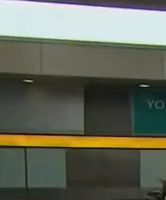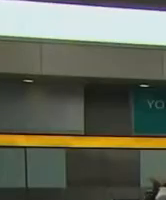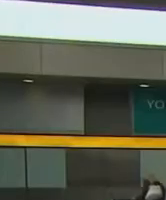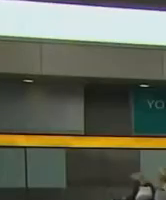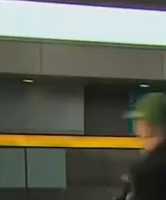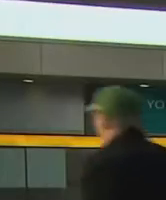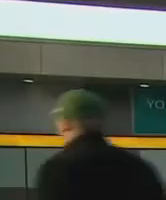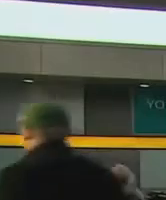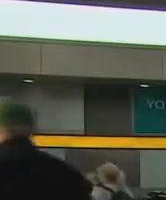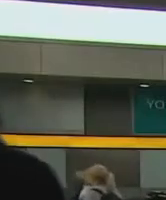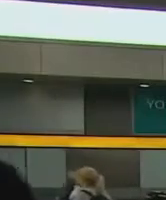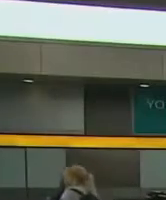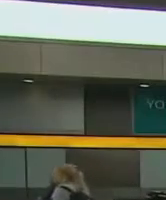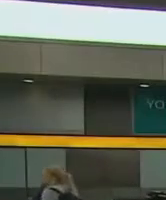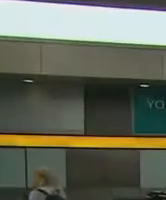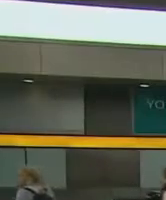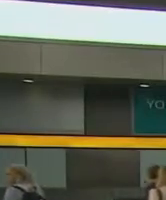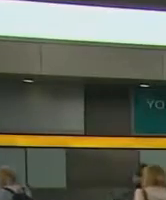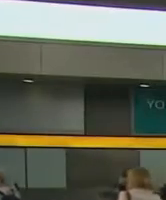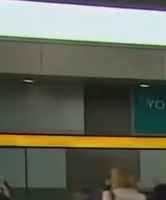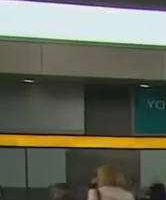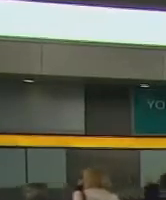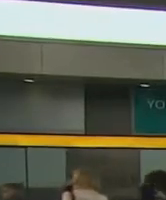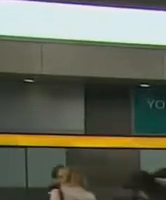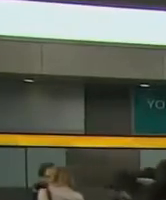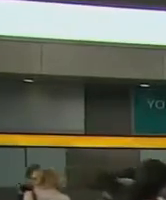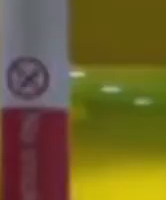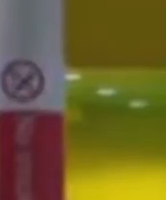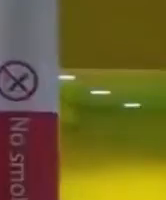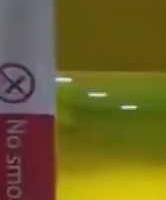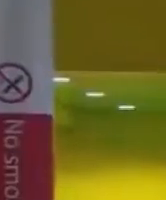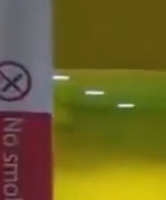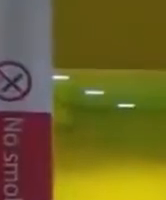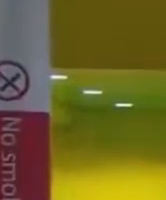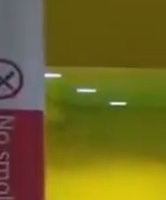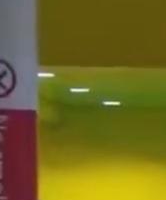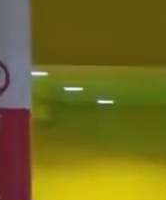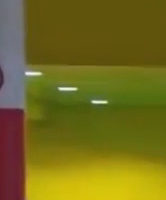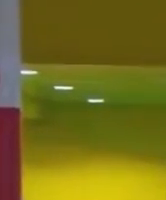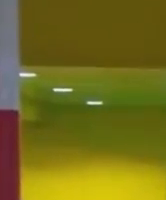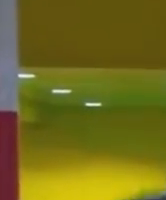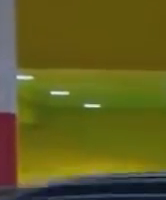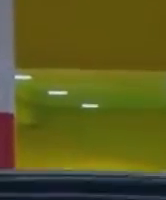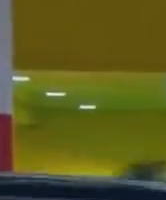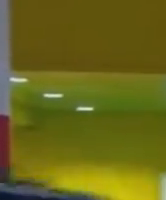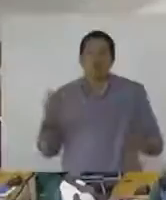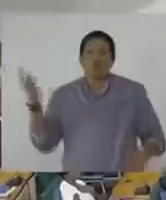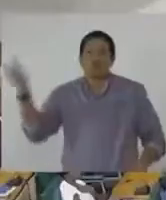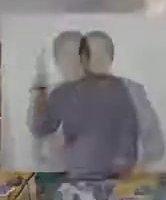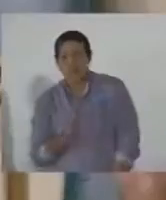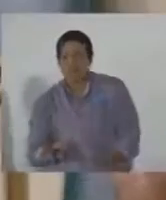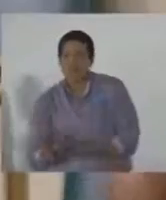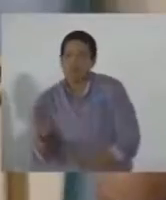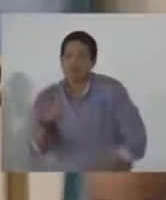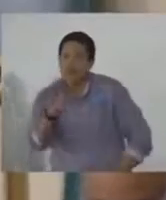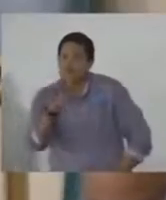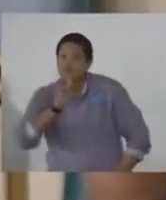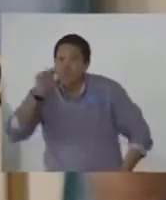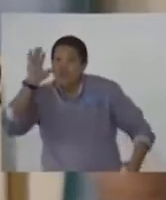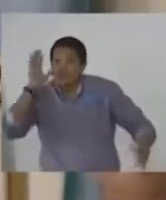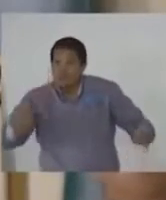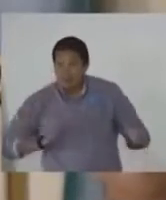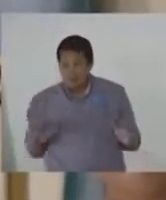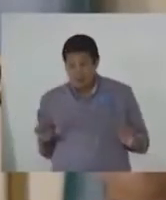of 3.2 million and total revenue of 3.3 million U.S. dollars. If we intended